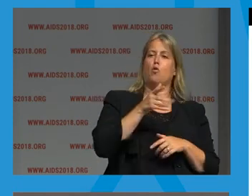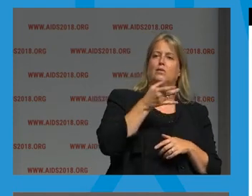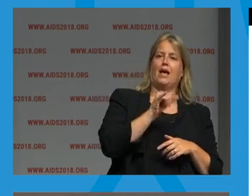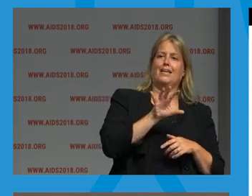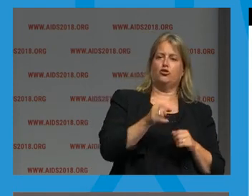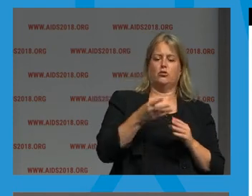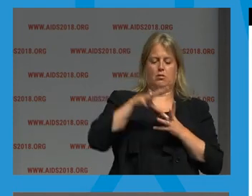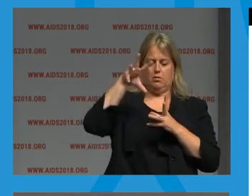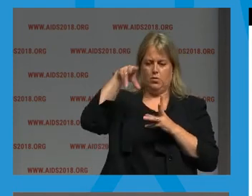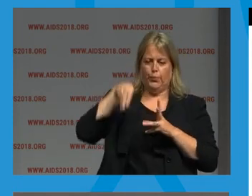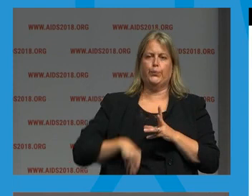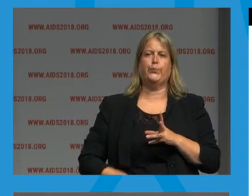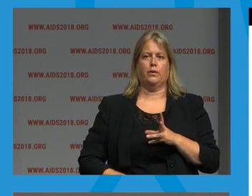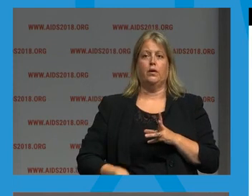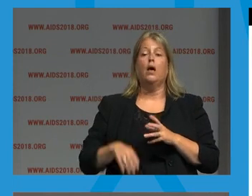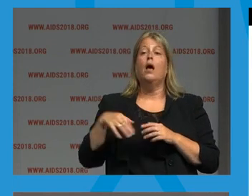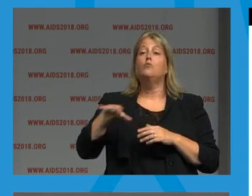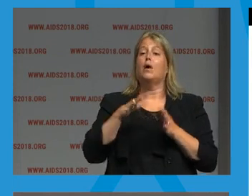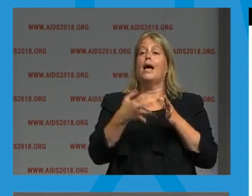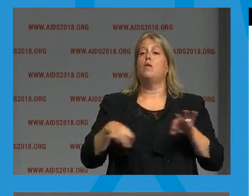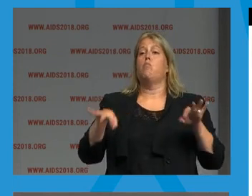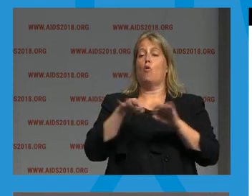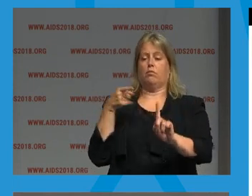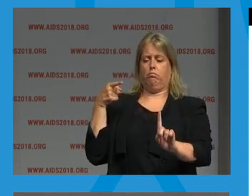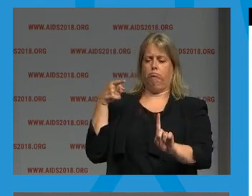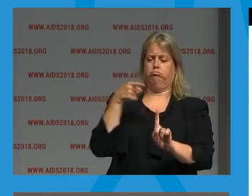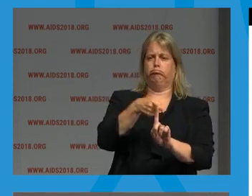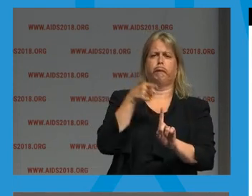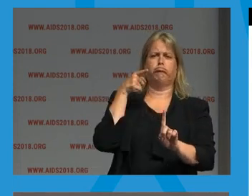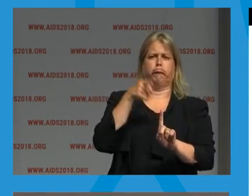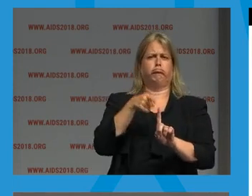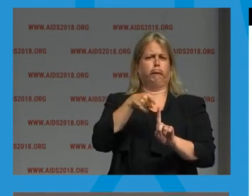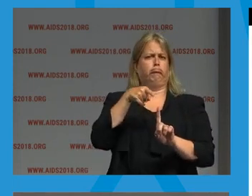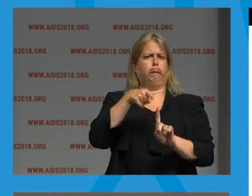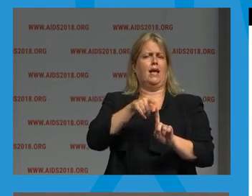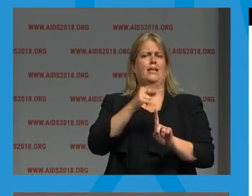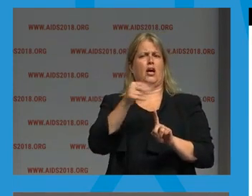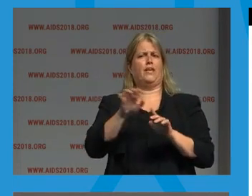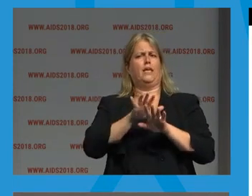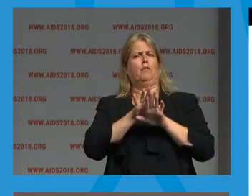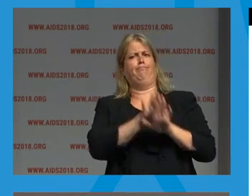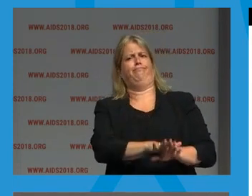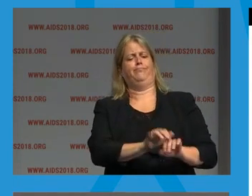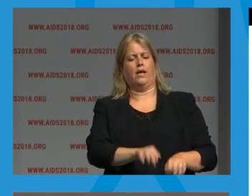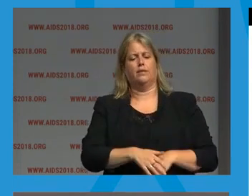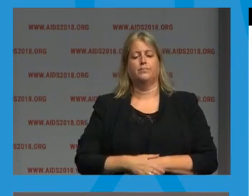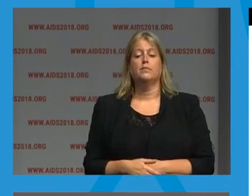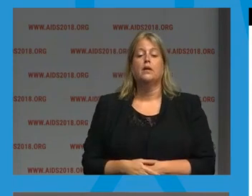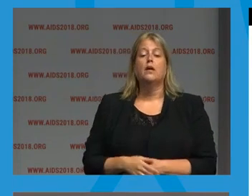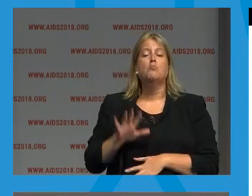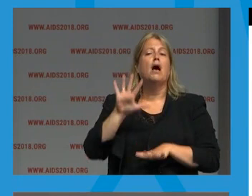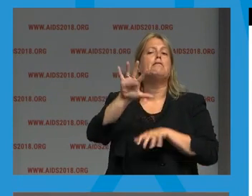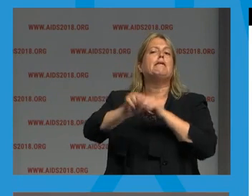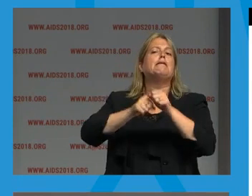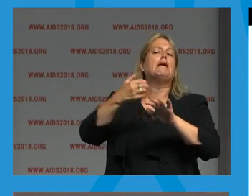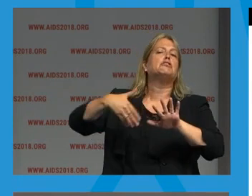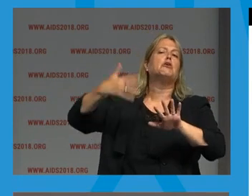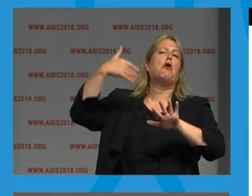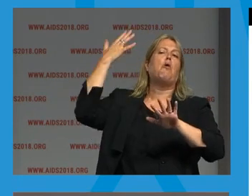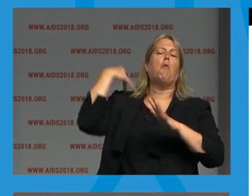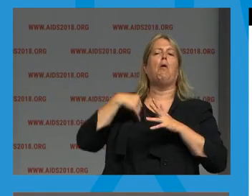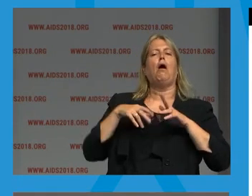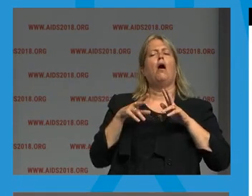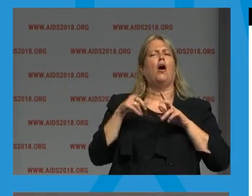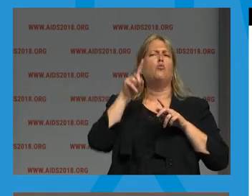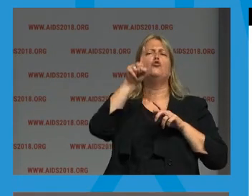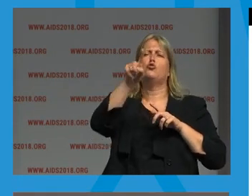gut, an important target in the pathogenesis of HIV. So about 10 years ago, we started studying, actually